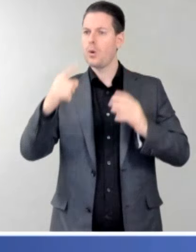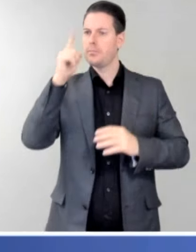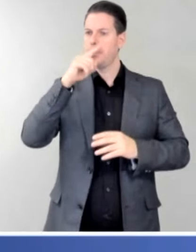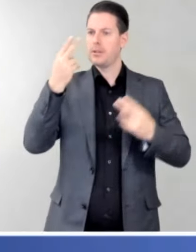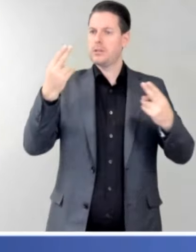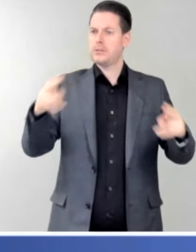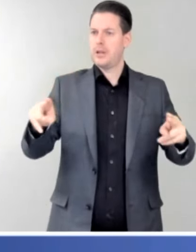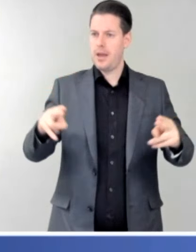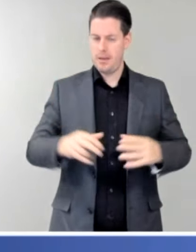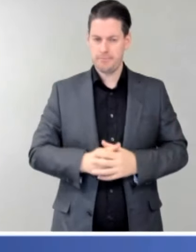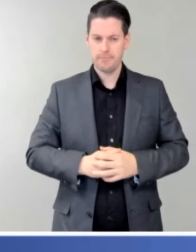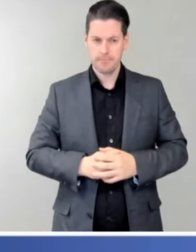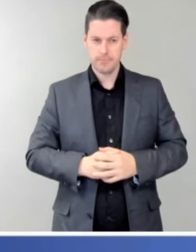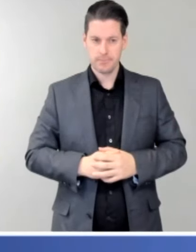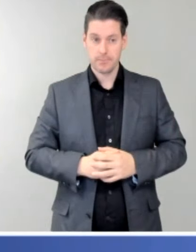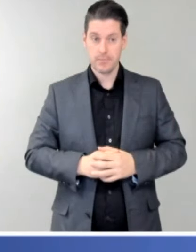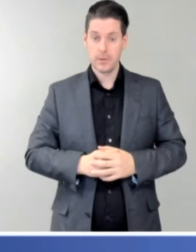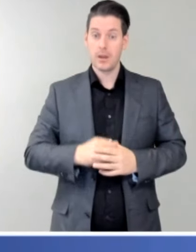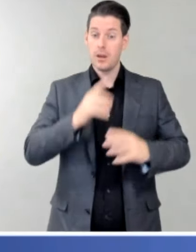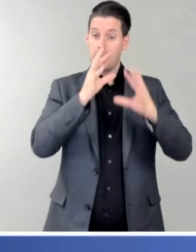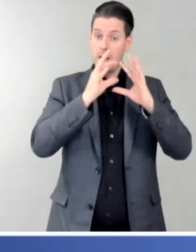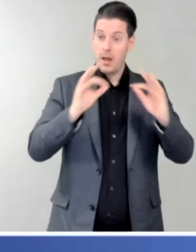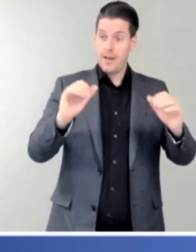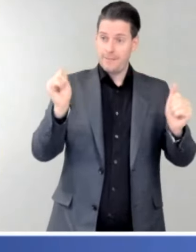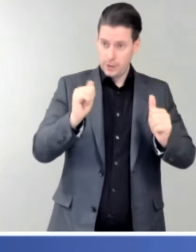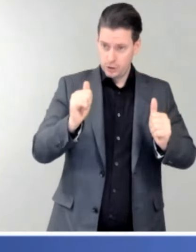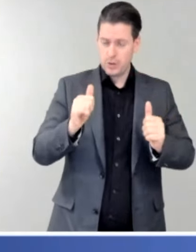silence, the ANU Choir will perform Songbird by Fleetwood Mac.